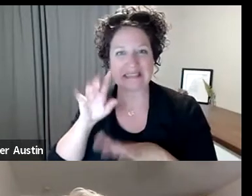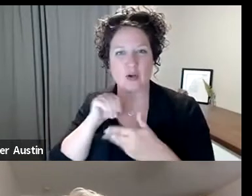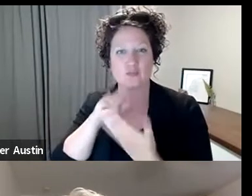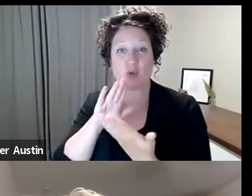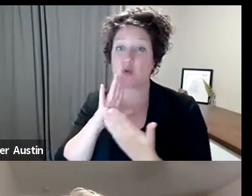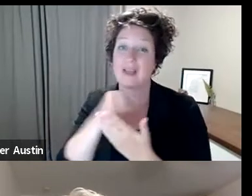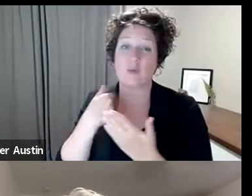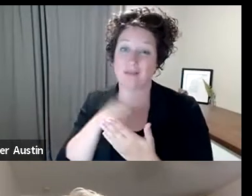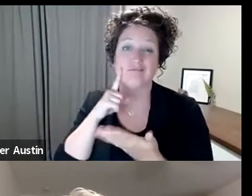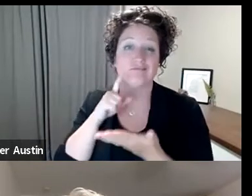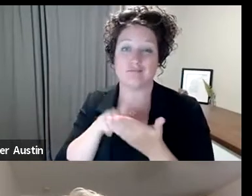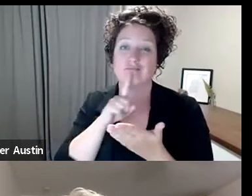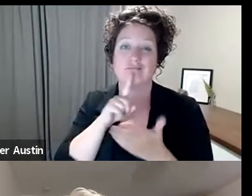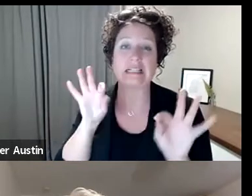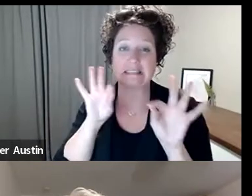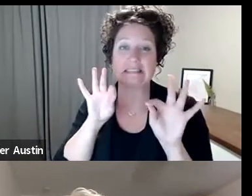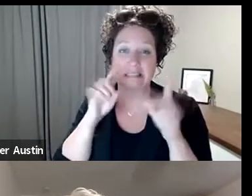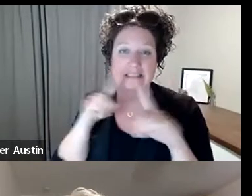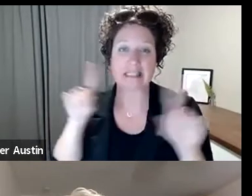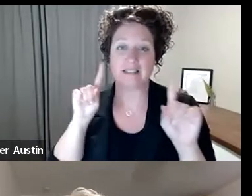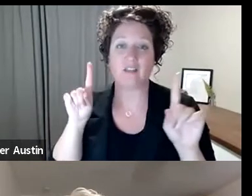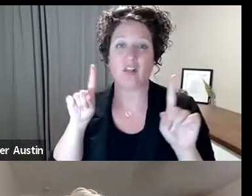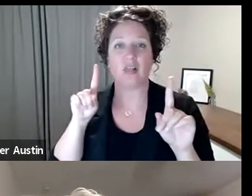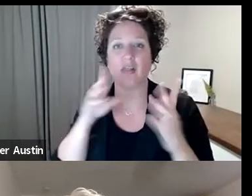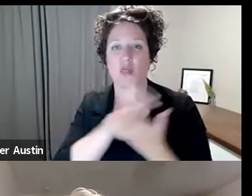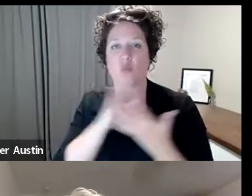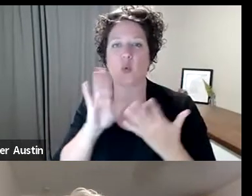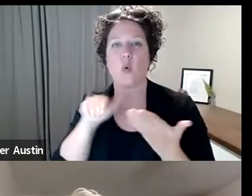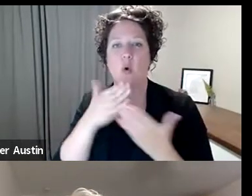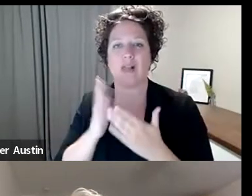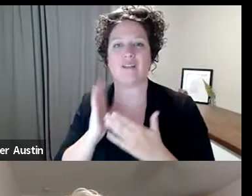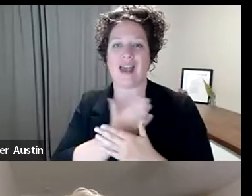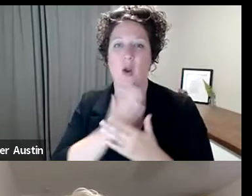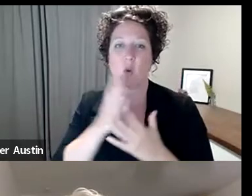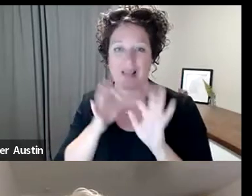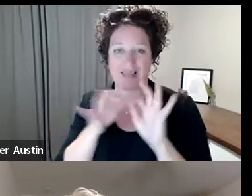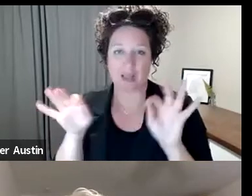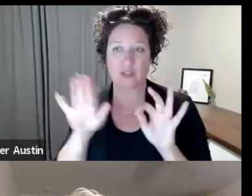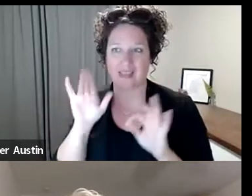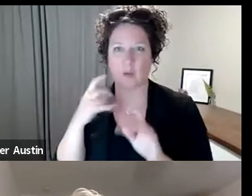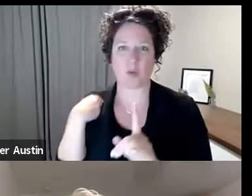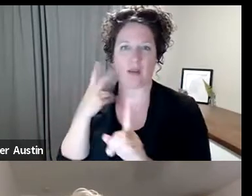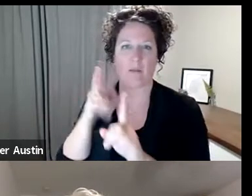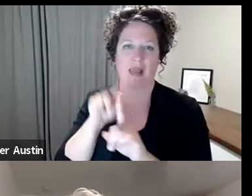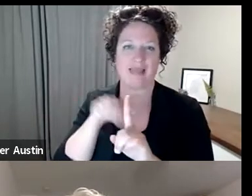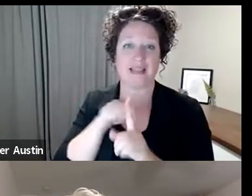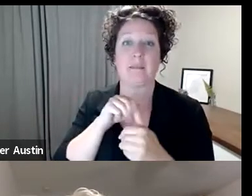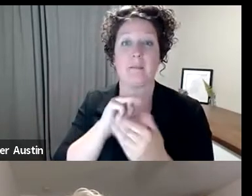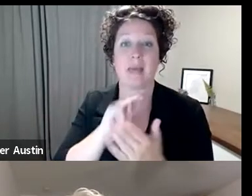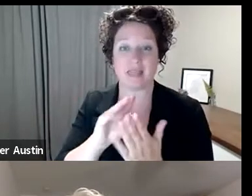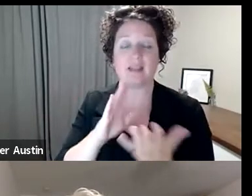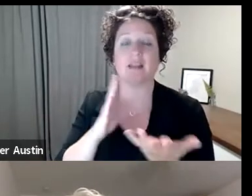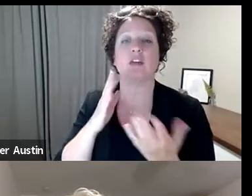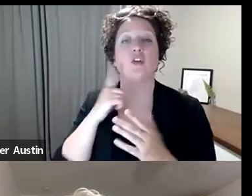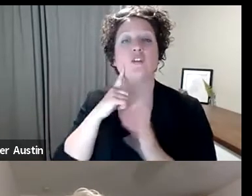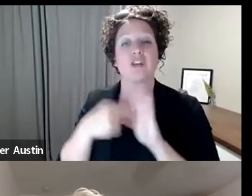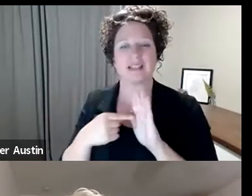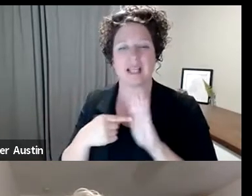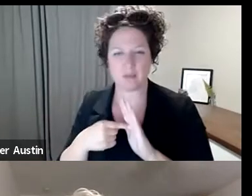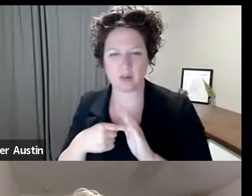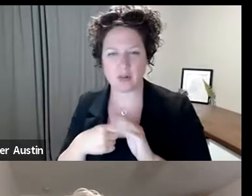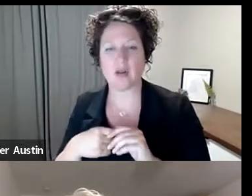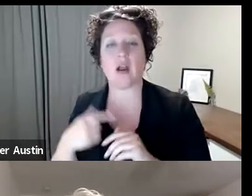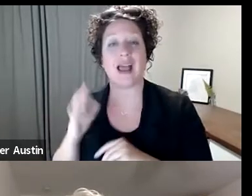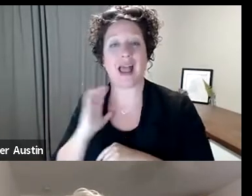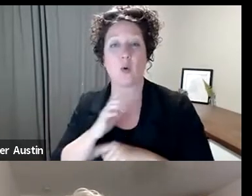very successful across all of our languages in which we employ this method. For example, our UPIC translation